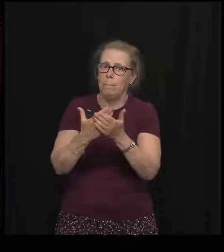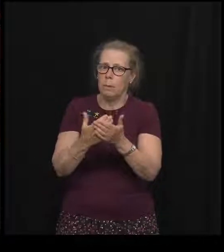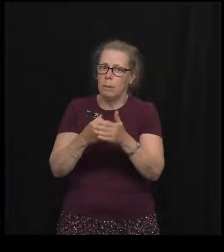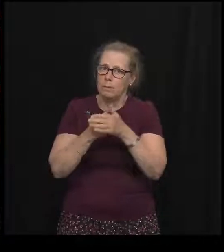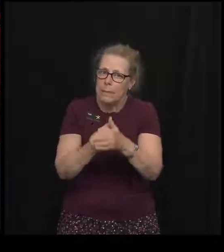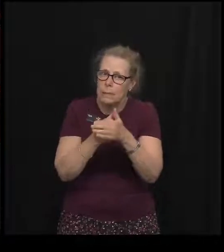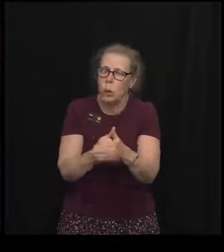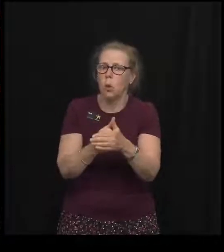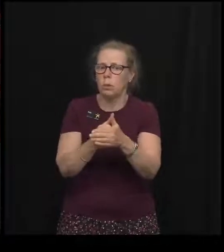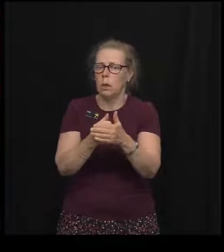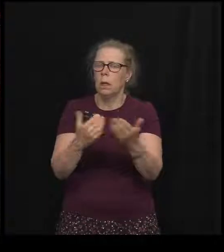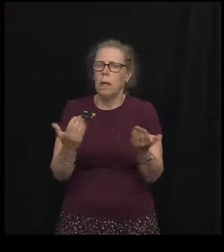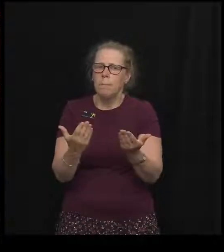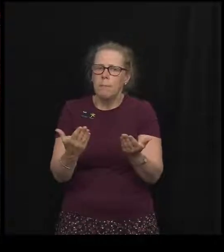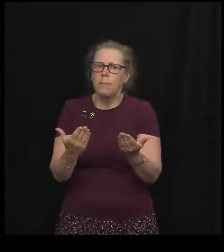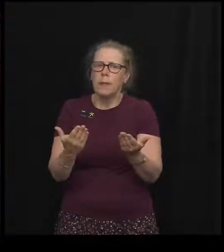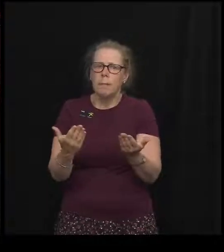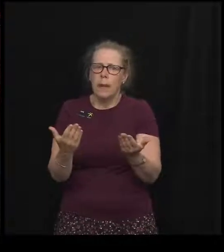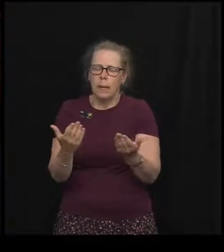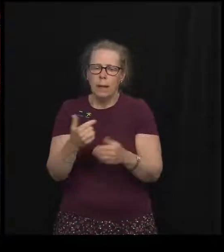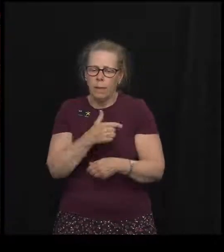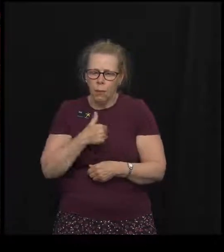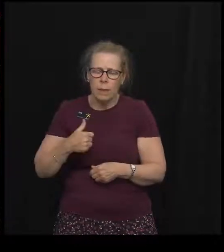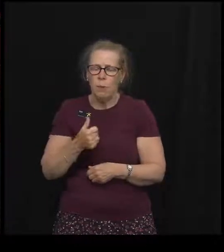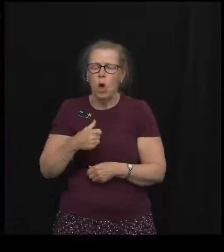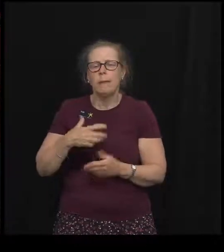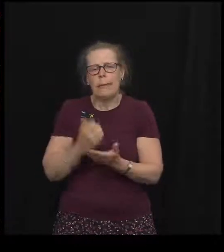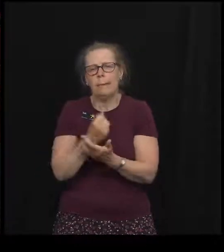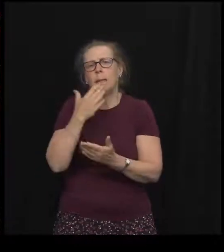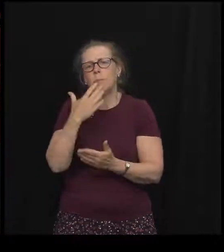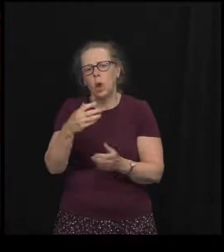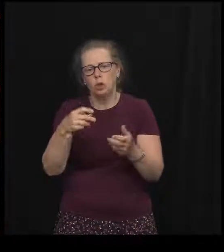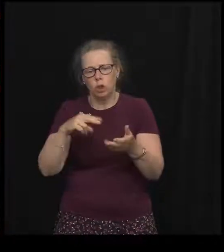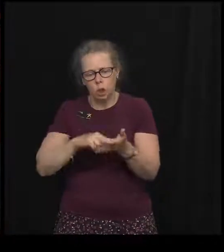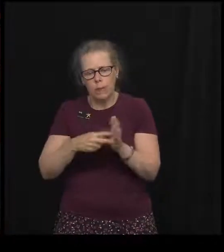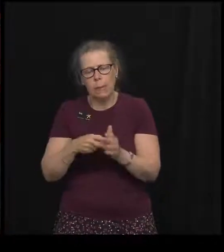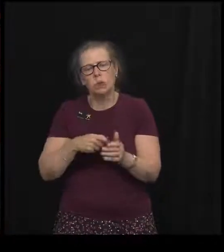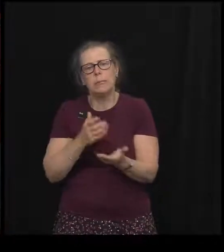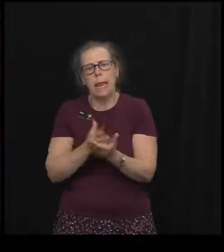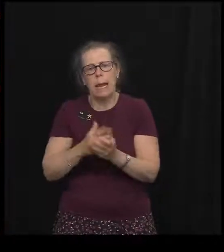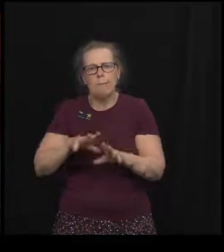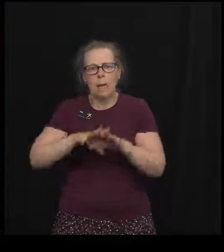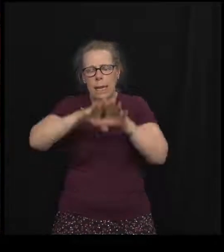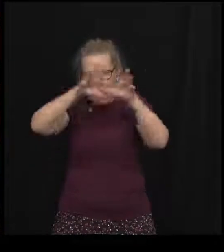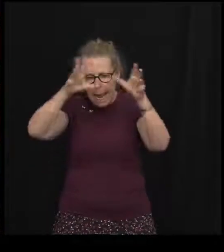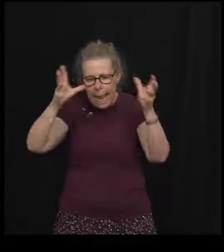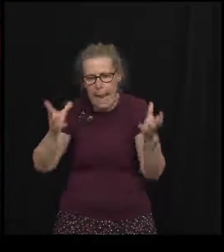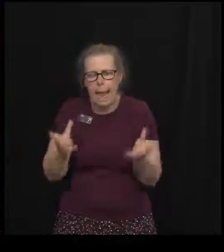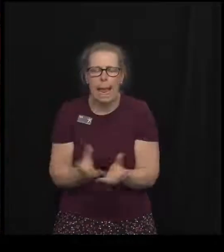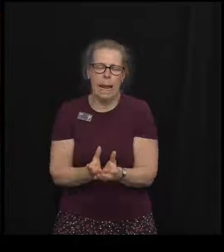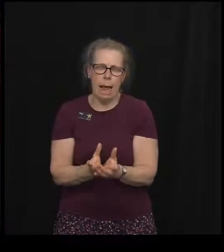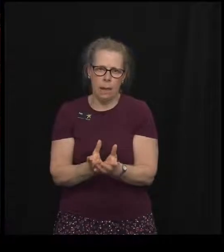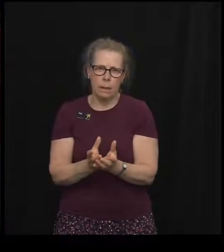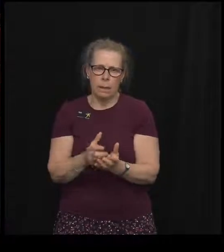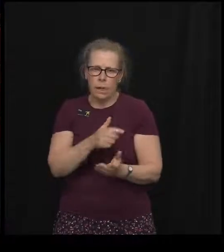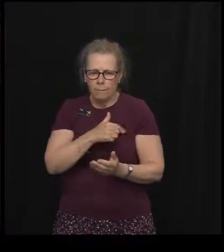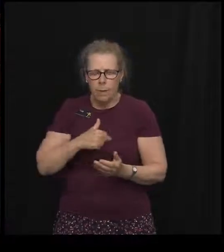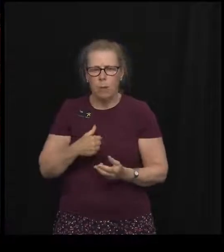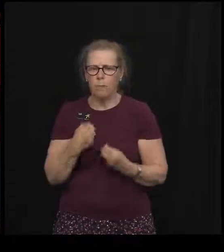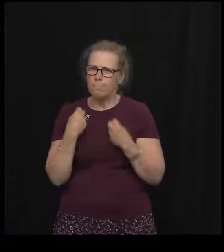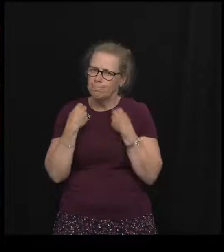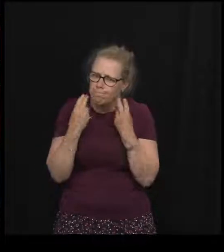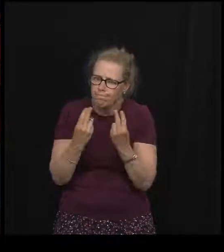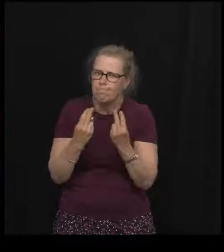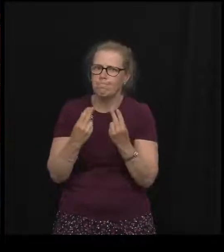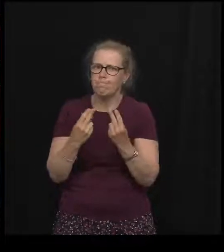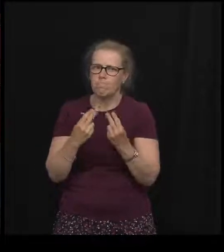for this We Are One planet. So I think a lot of opportunities, but we have to step up together and make more people